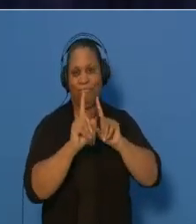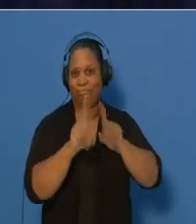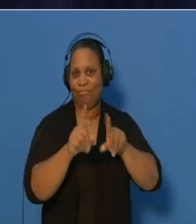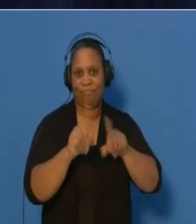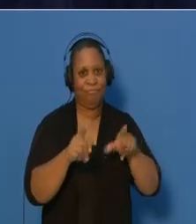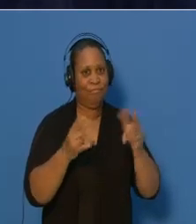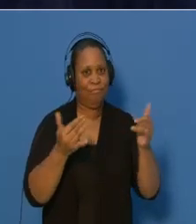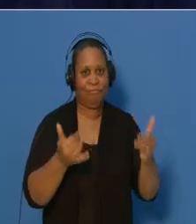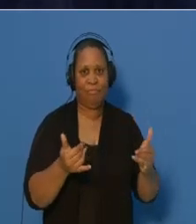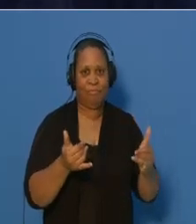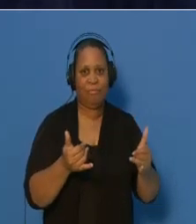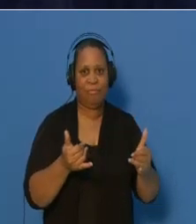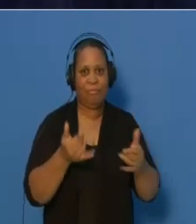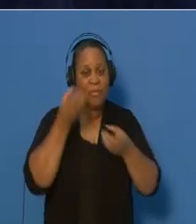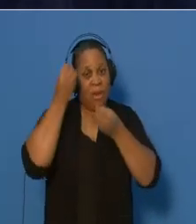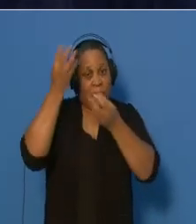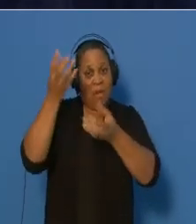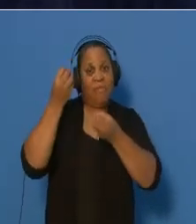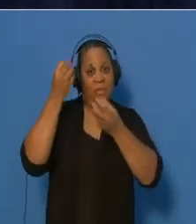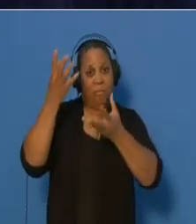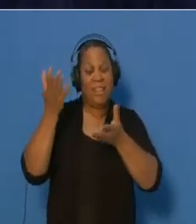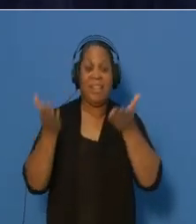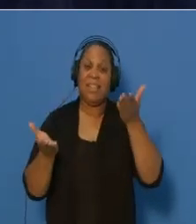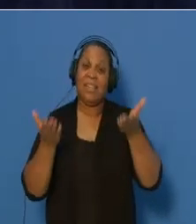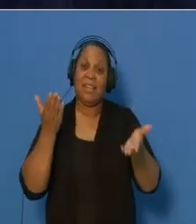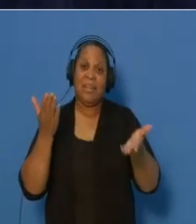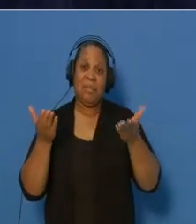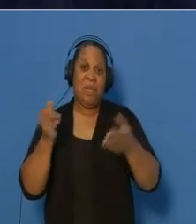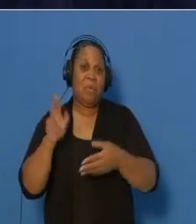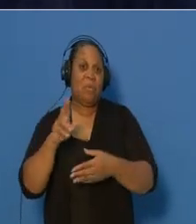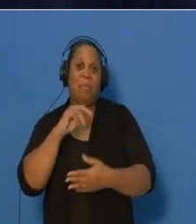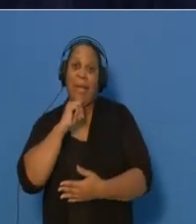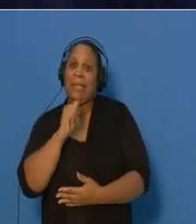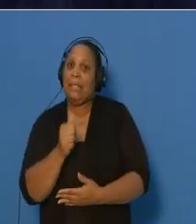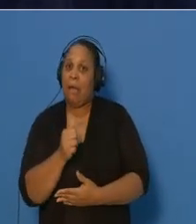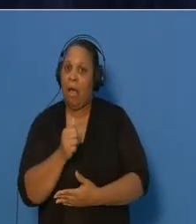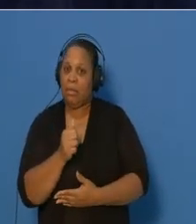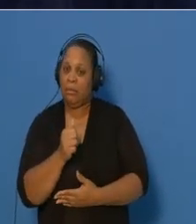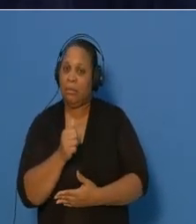to providing any information that might or might not